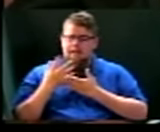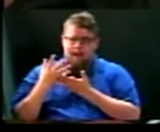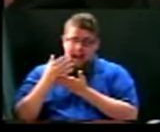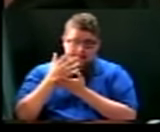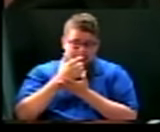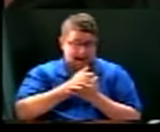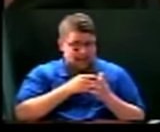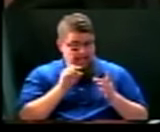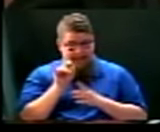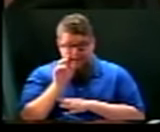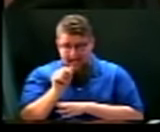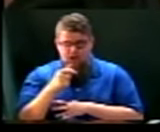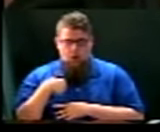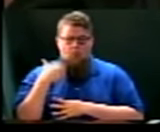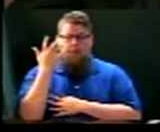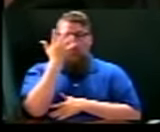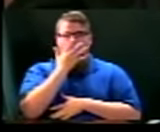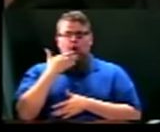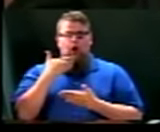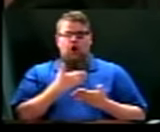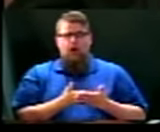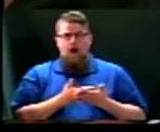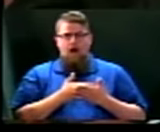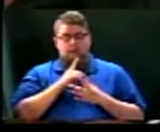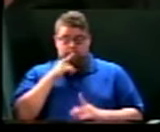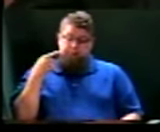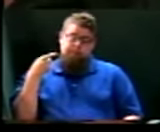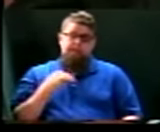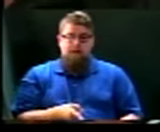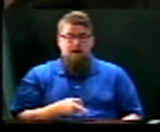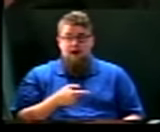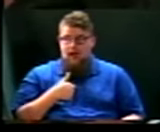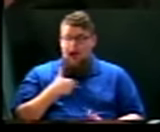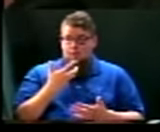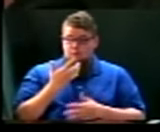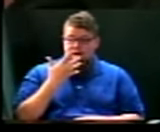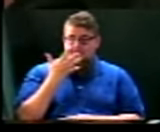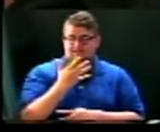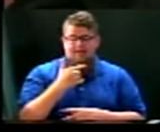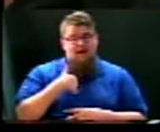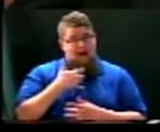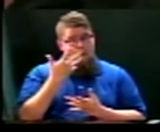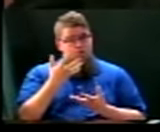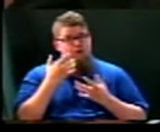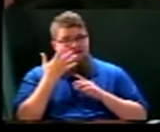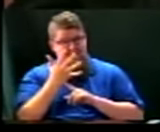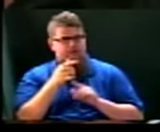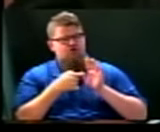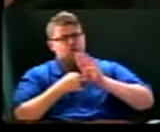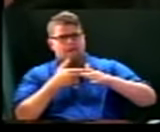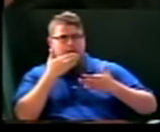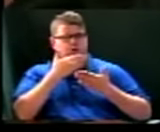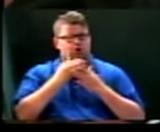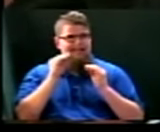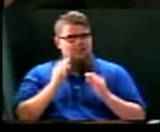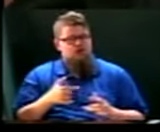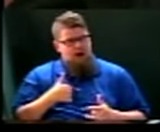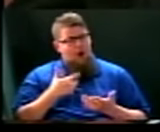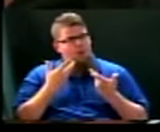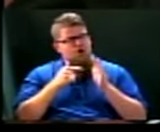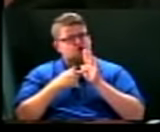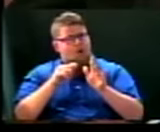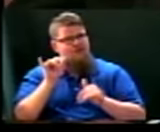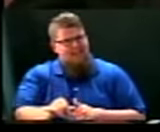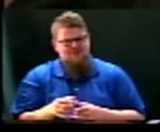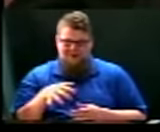so that we look good. I mean, the bottom line is I want a 5. I want to show that I'm a good teacher. So yes,